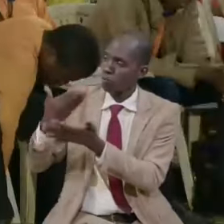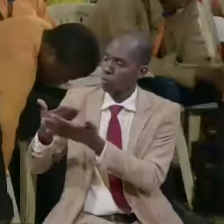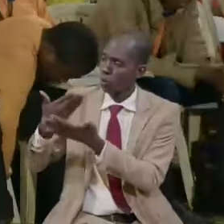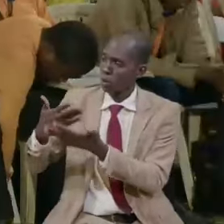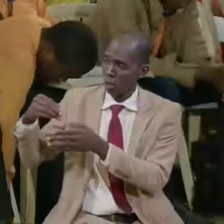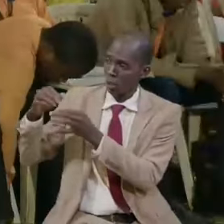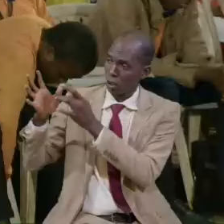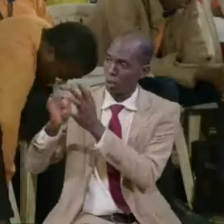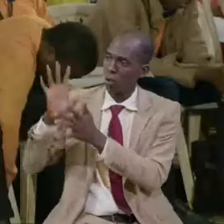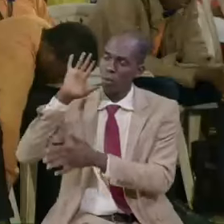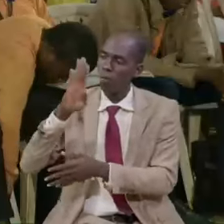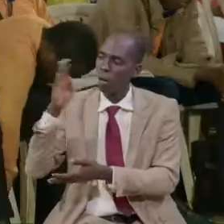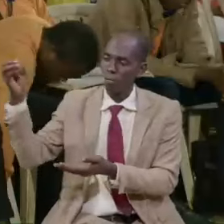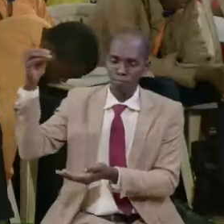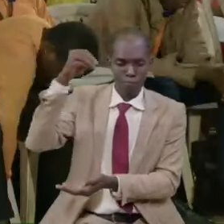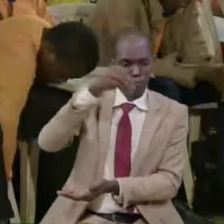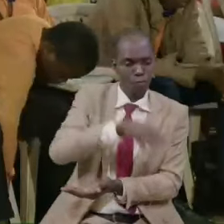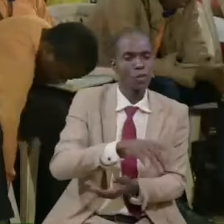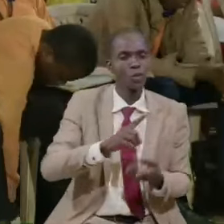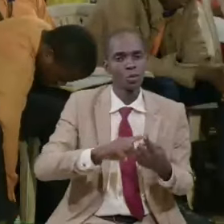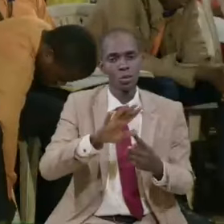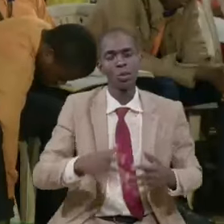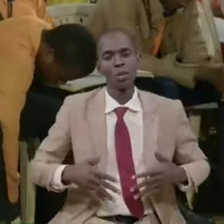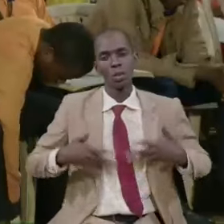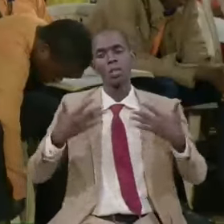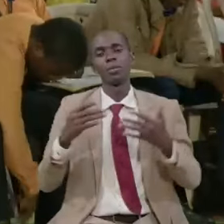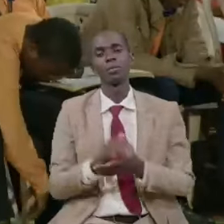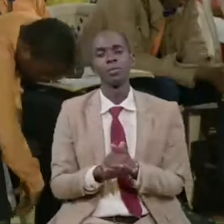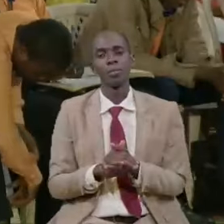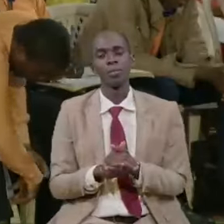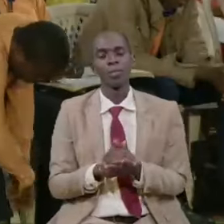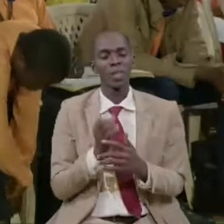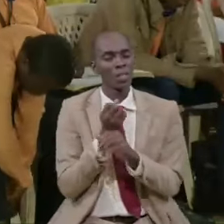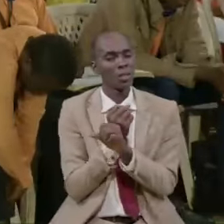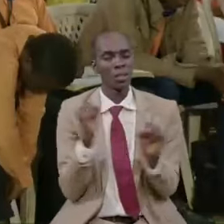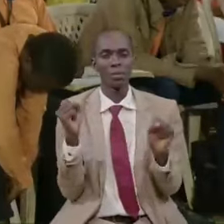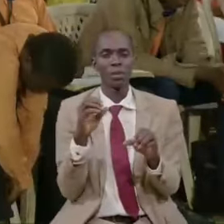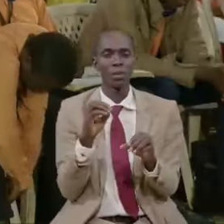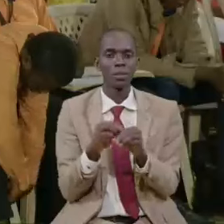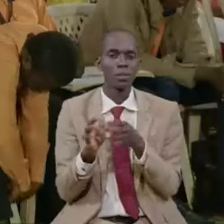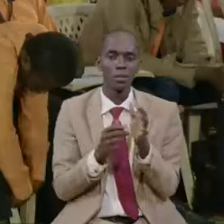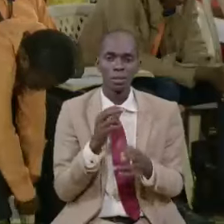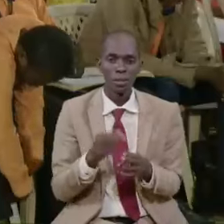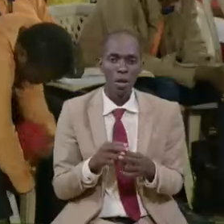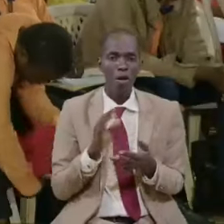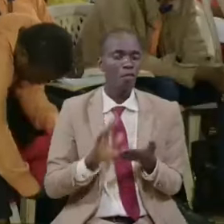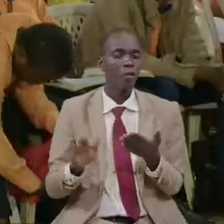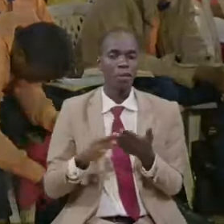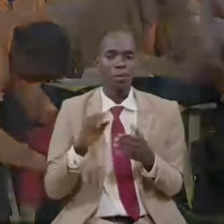to your account. Saved. Forgiven. Set